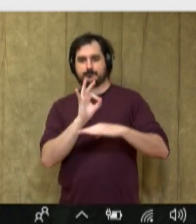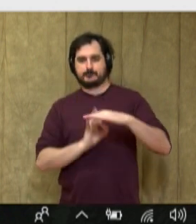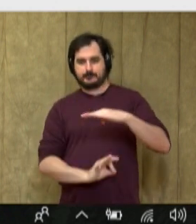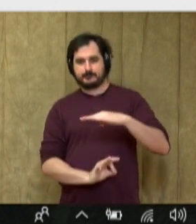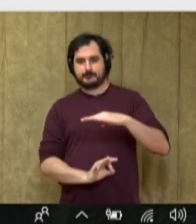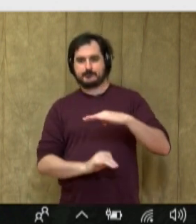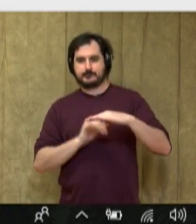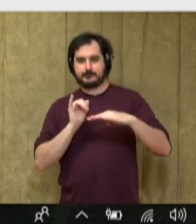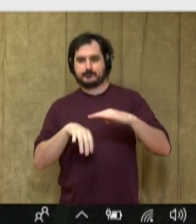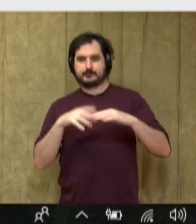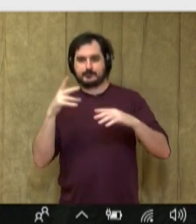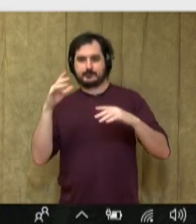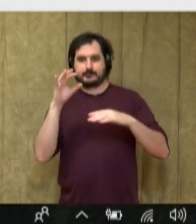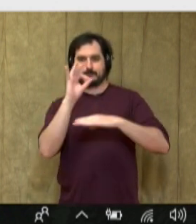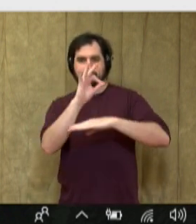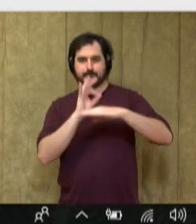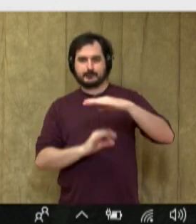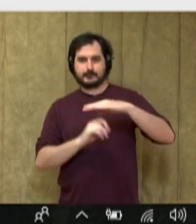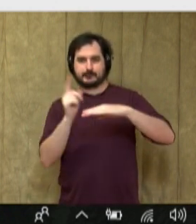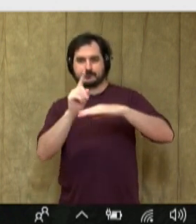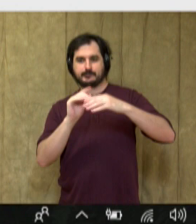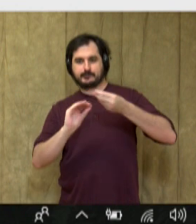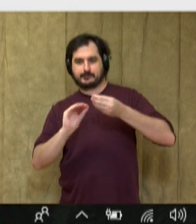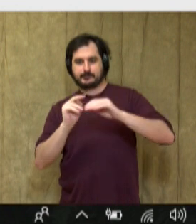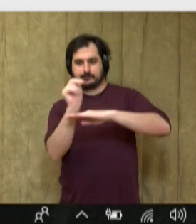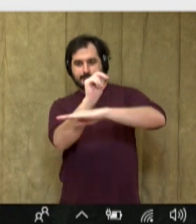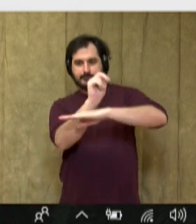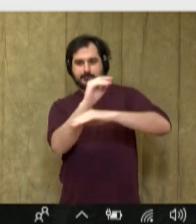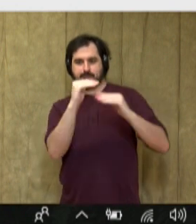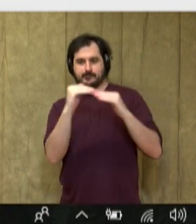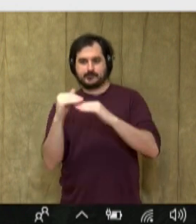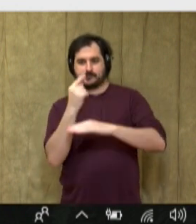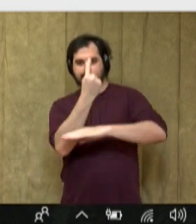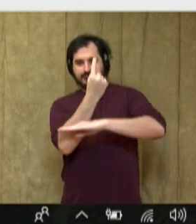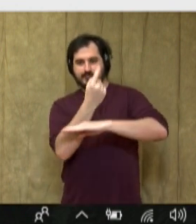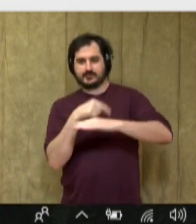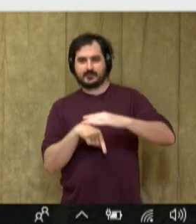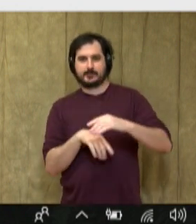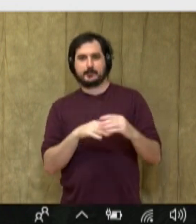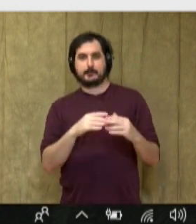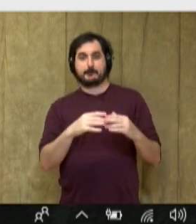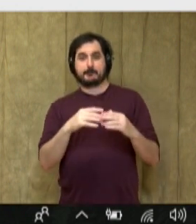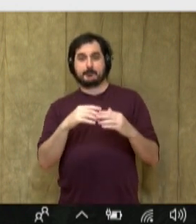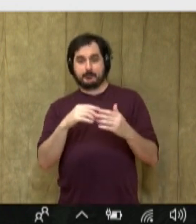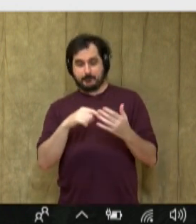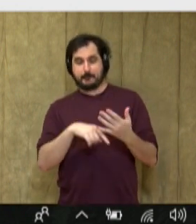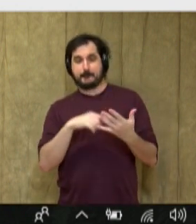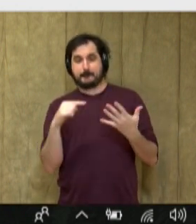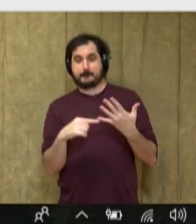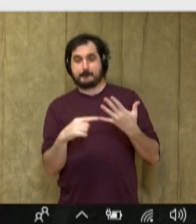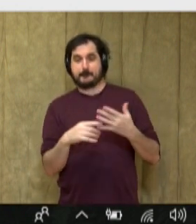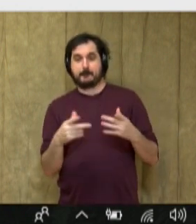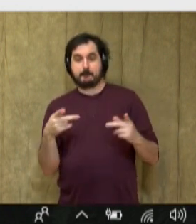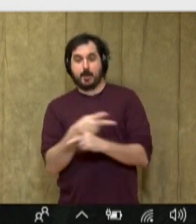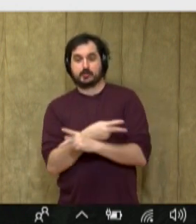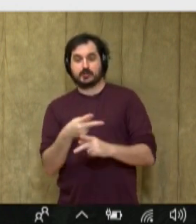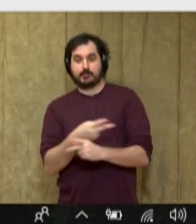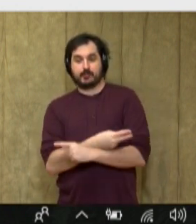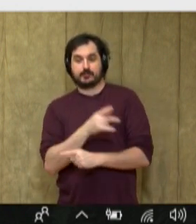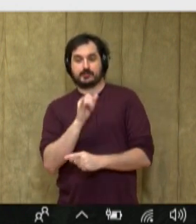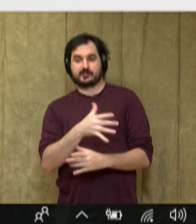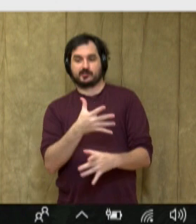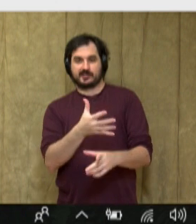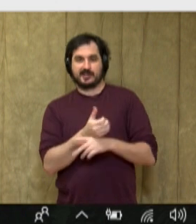Multiples are what you get after multiplying a number by another whole number. And then a common denominator is when a